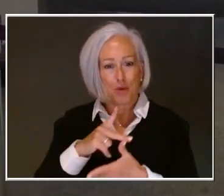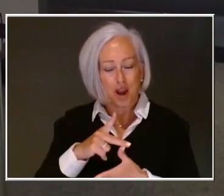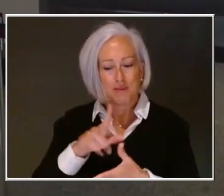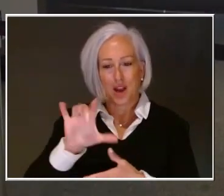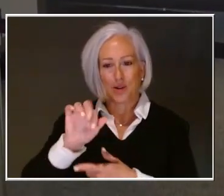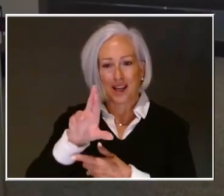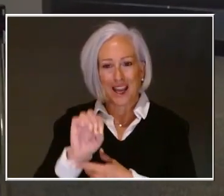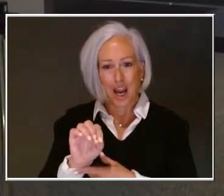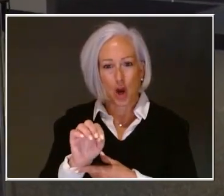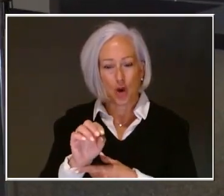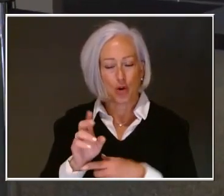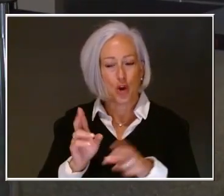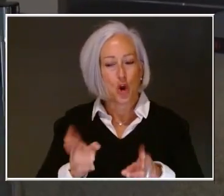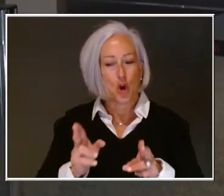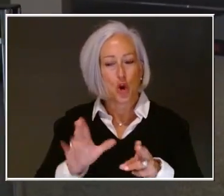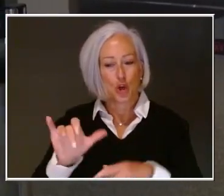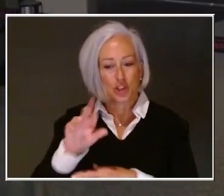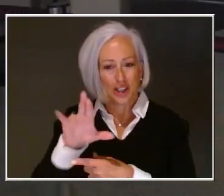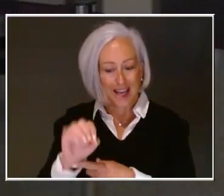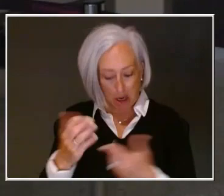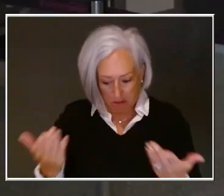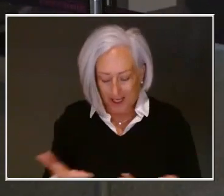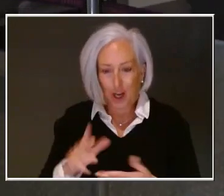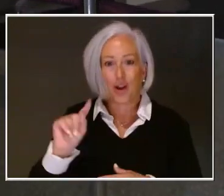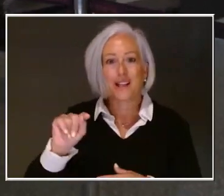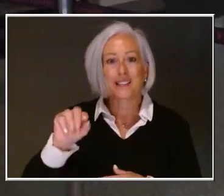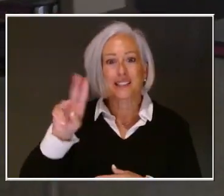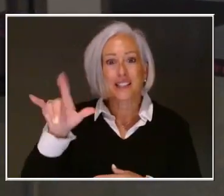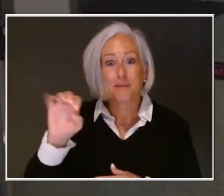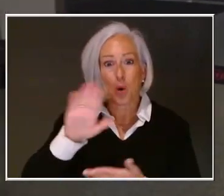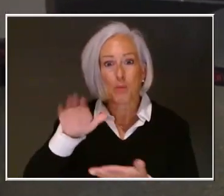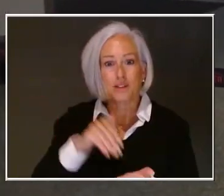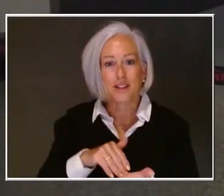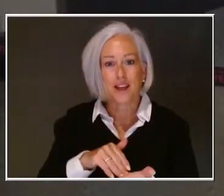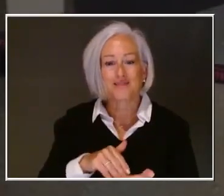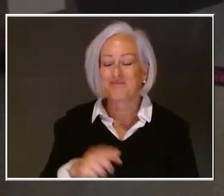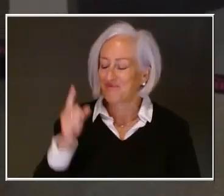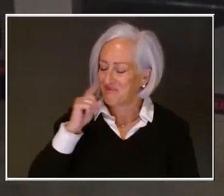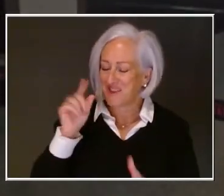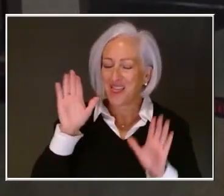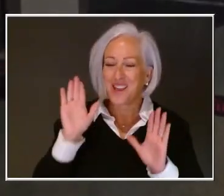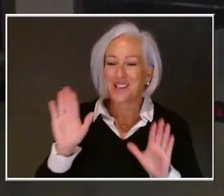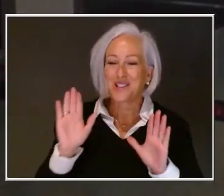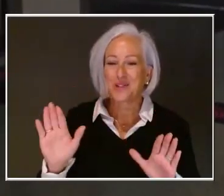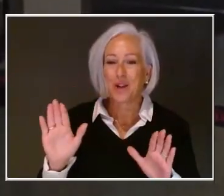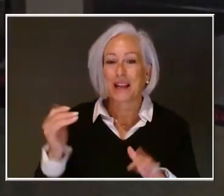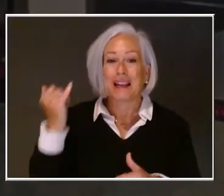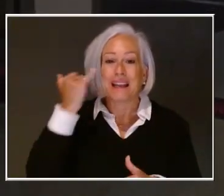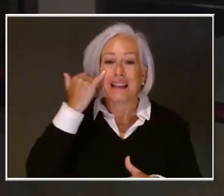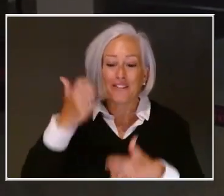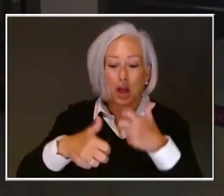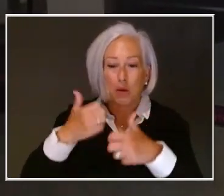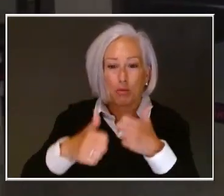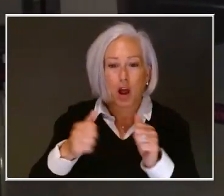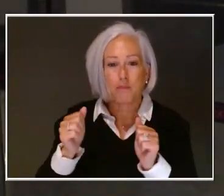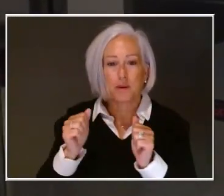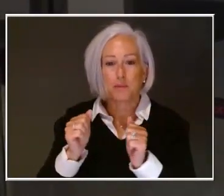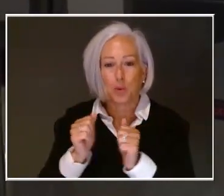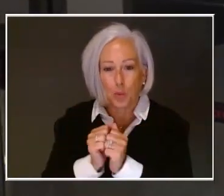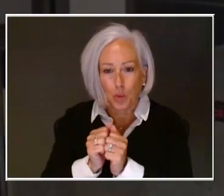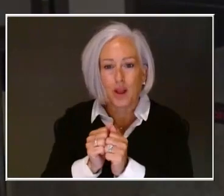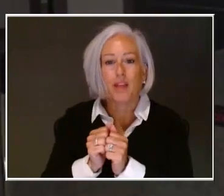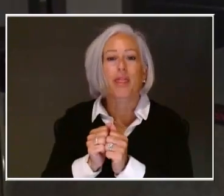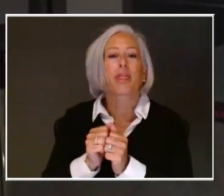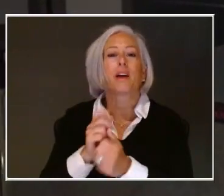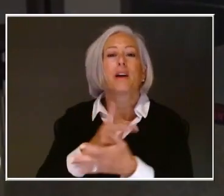here within the T-Mobile Center. I think it's great. You know, if there are issues with the primary care, it could easily send a